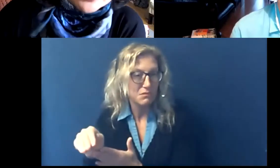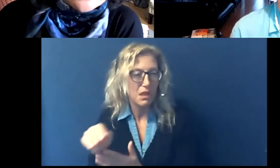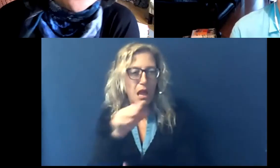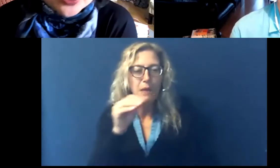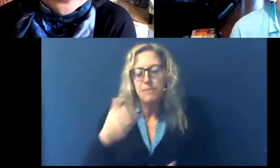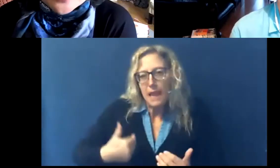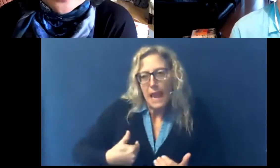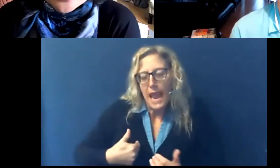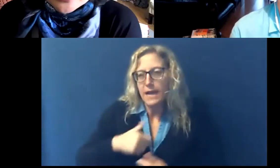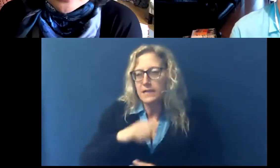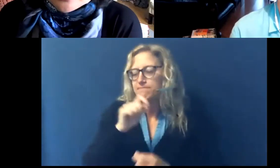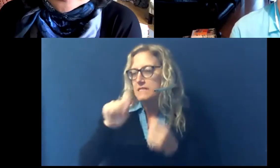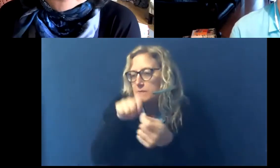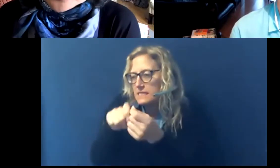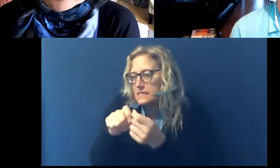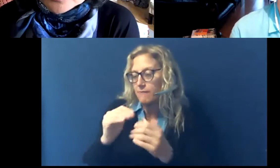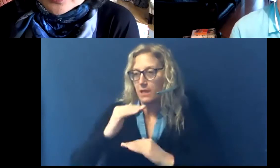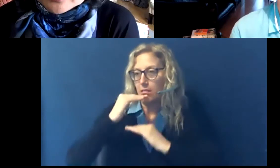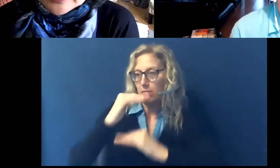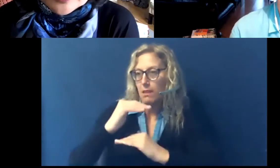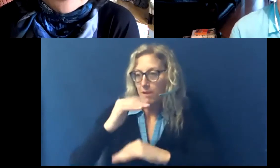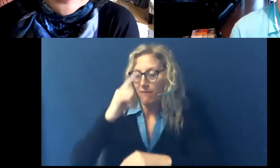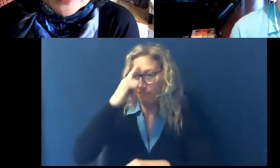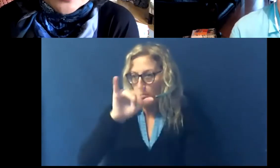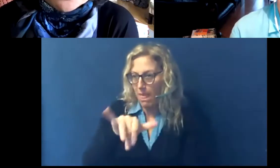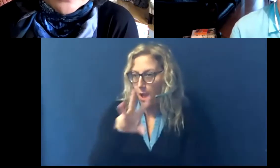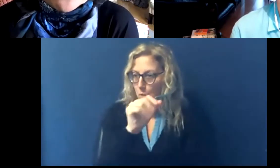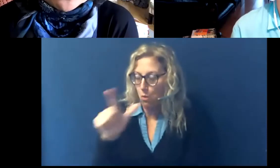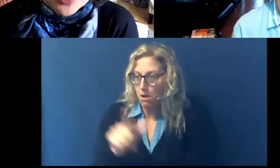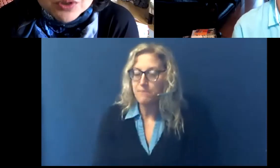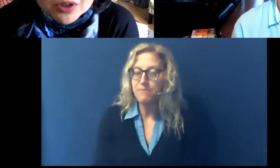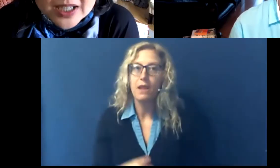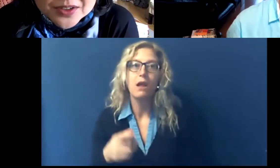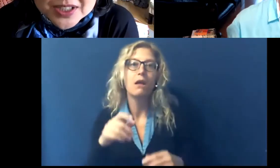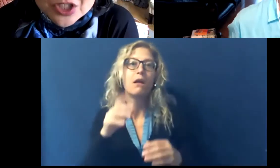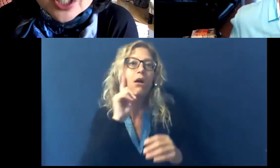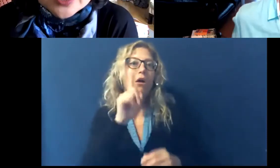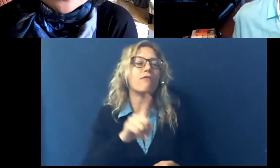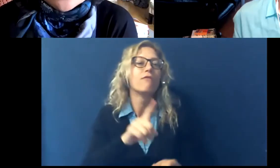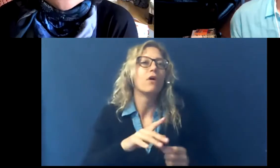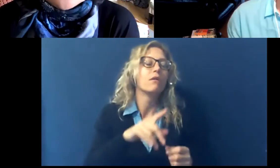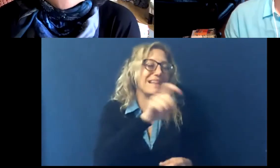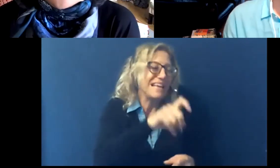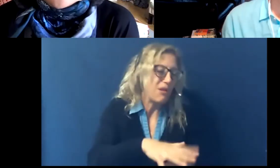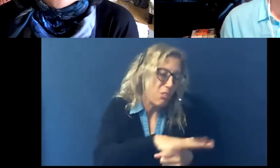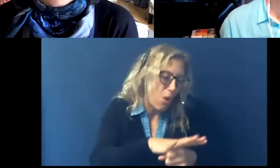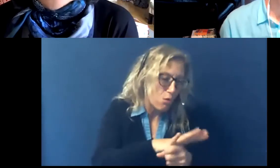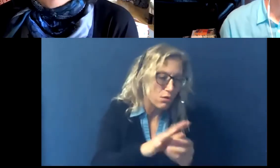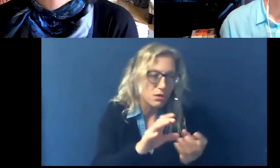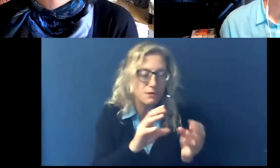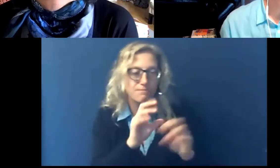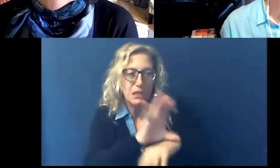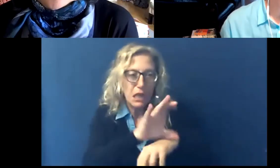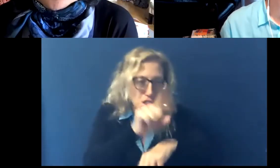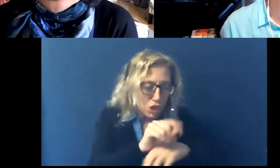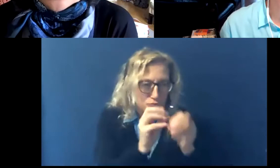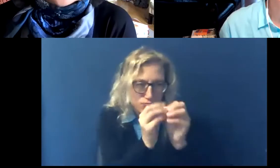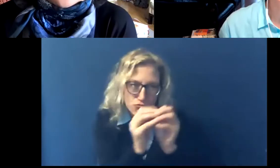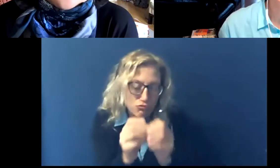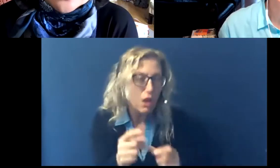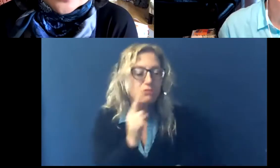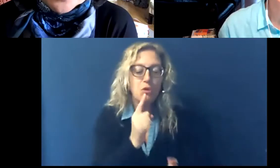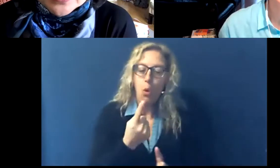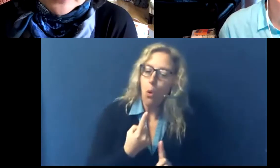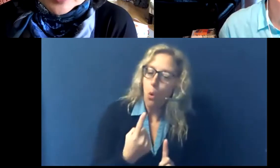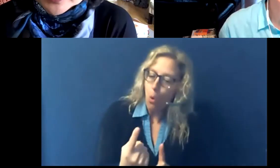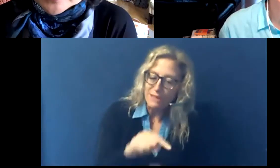certain limitations on the border wall. They made space for local consultation, and they said only